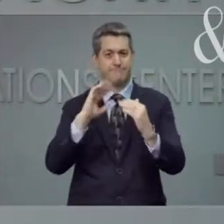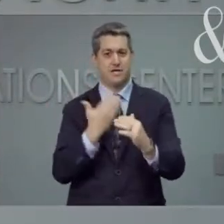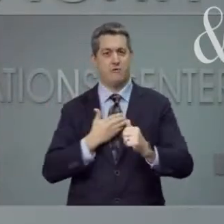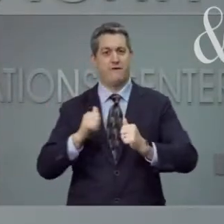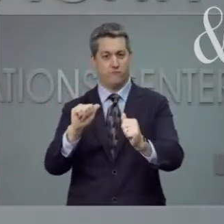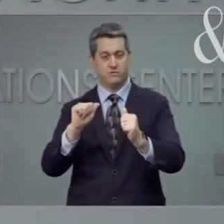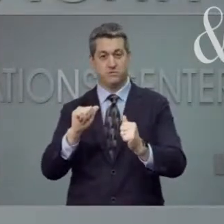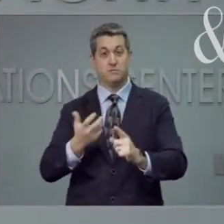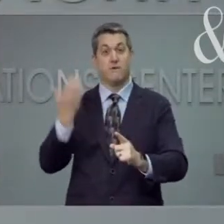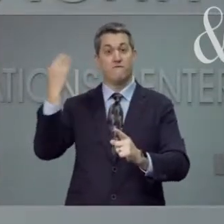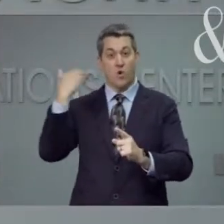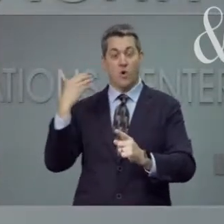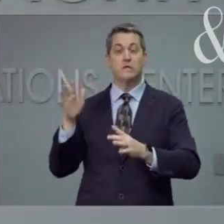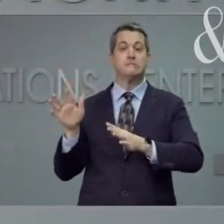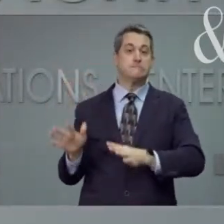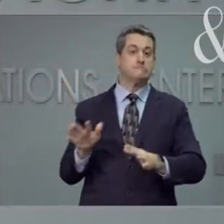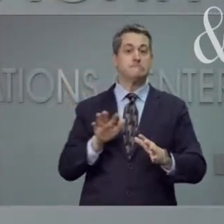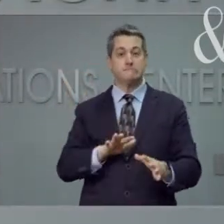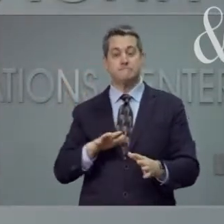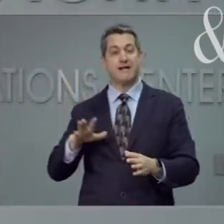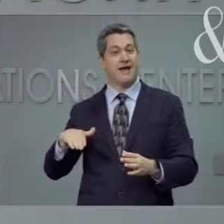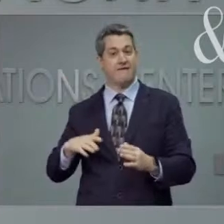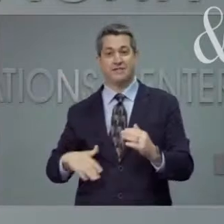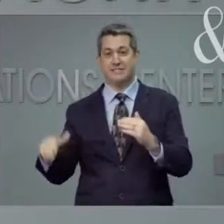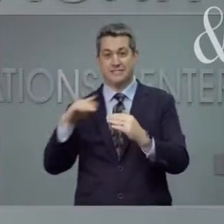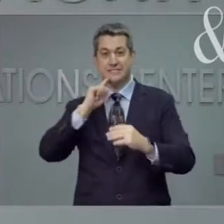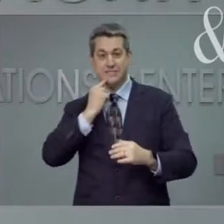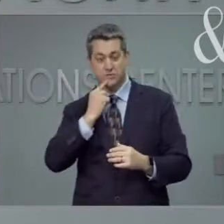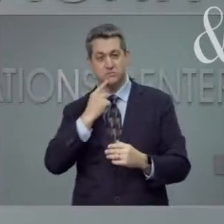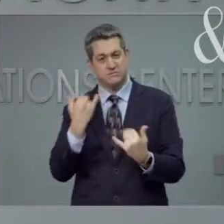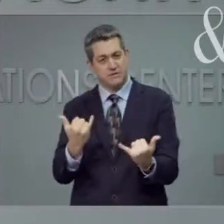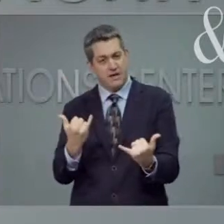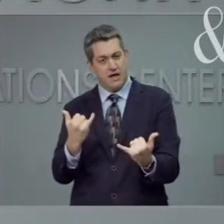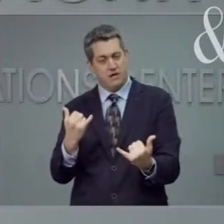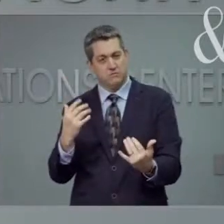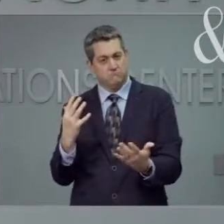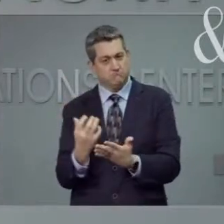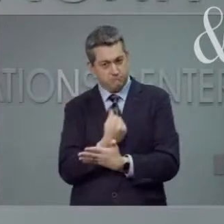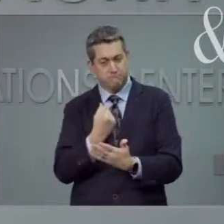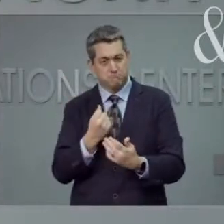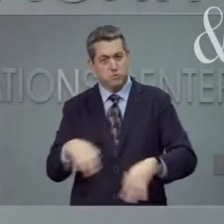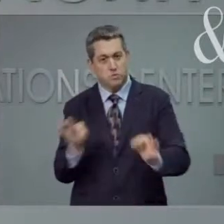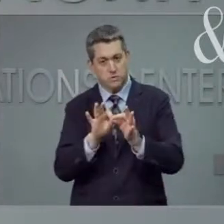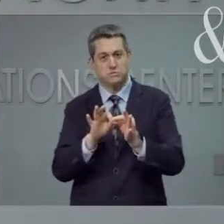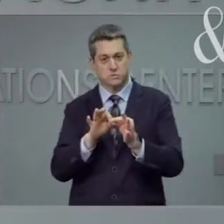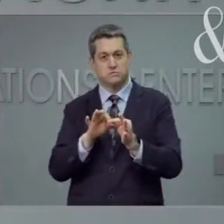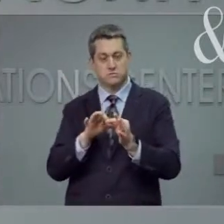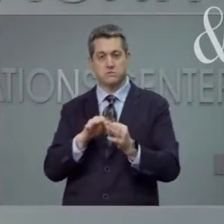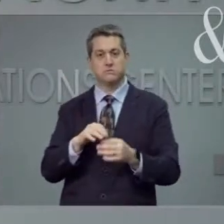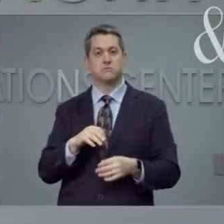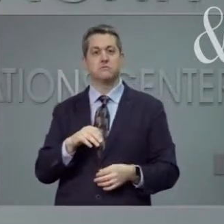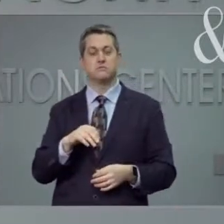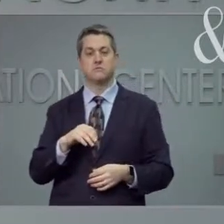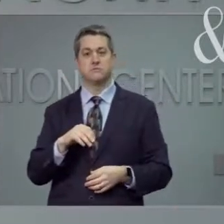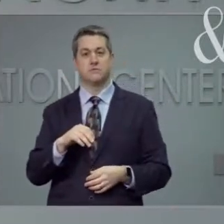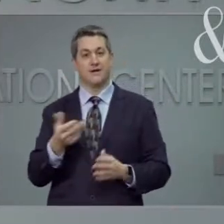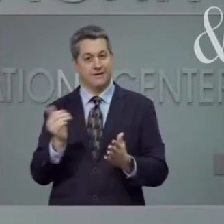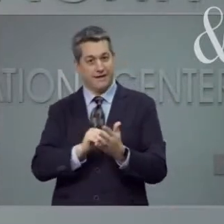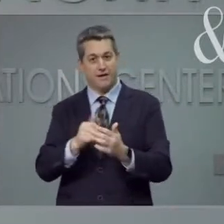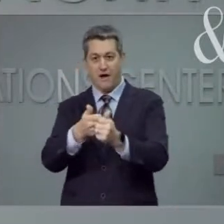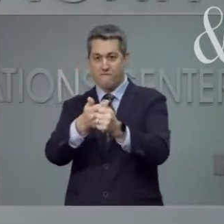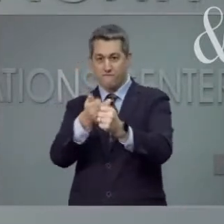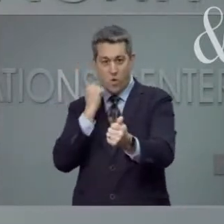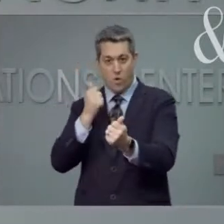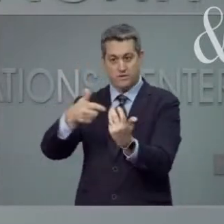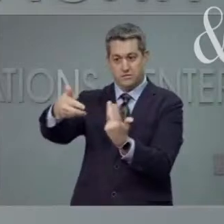haven't been before. And that means working very hard to avoid contact with